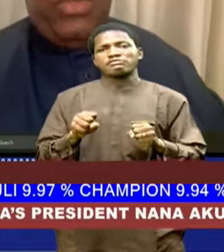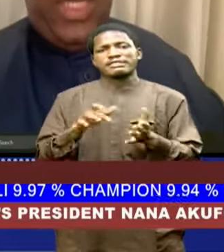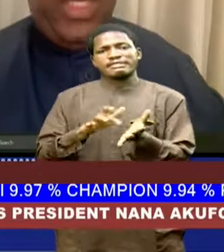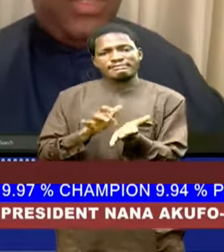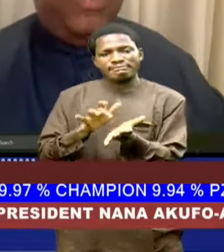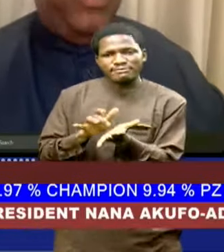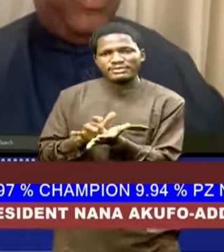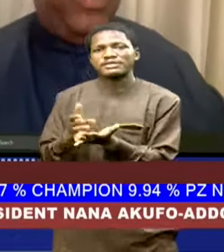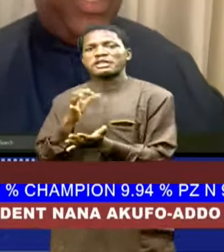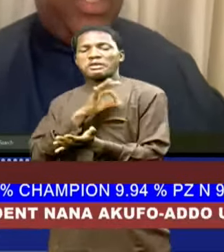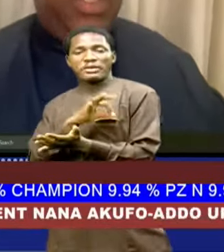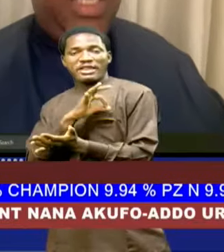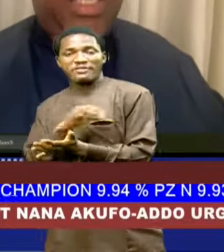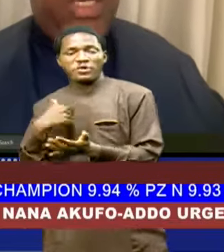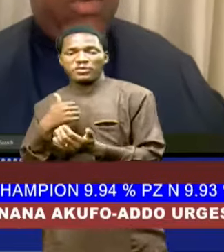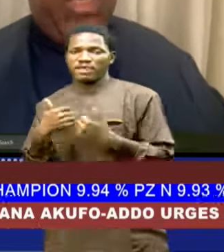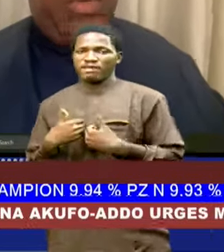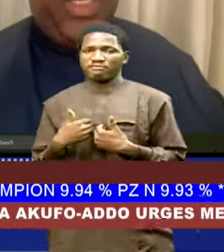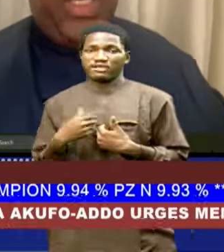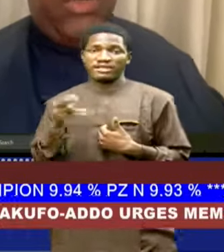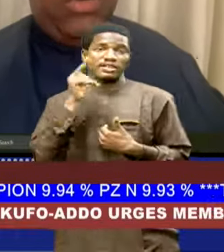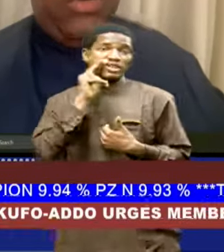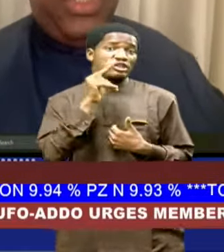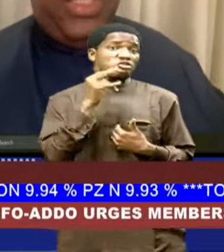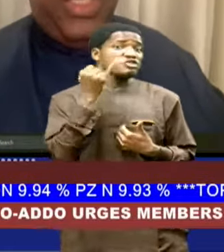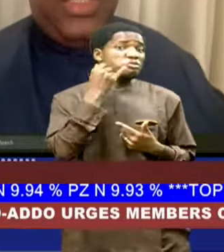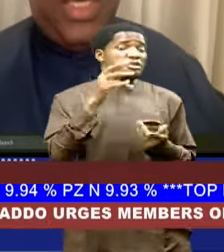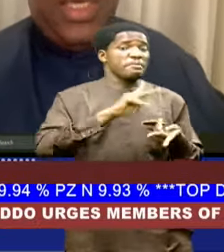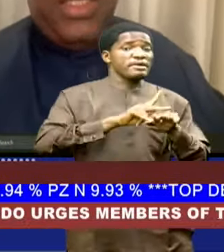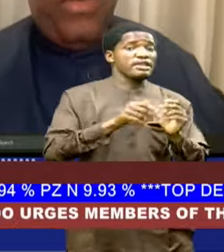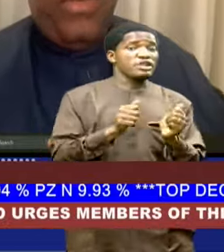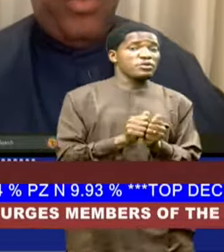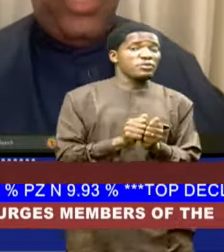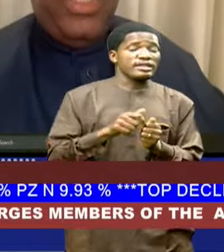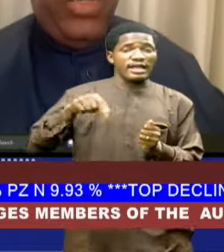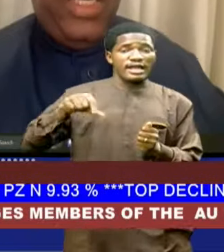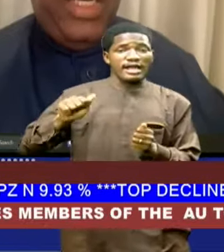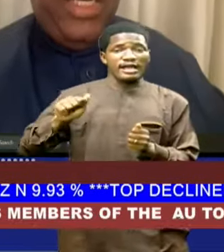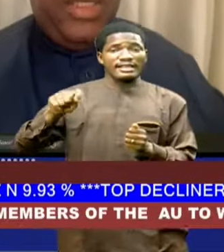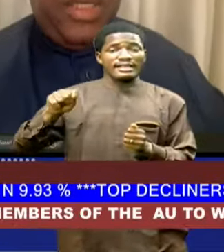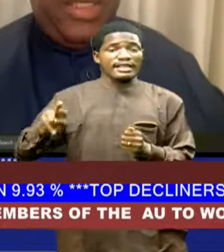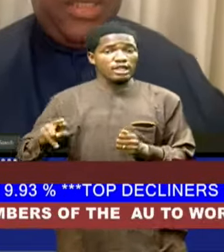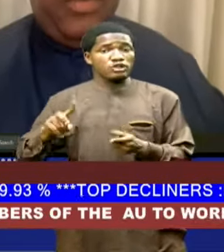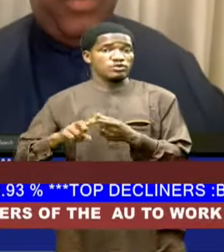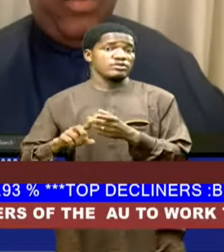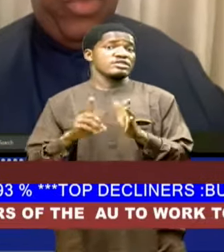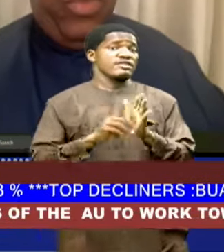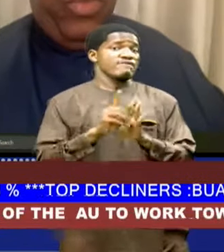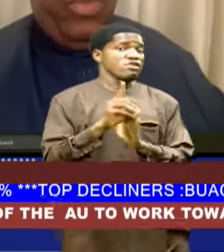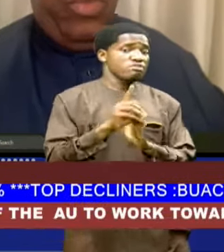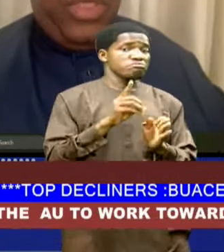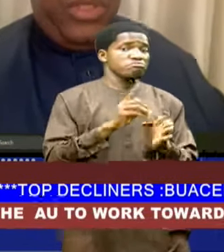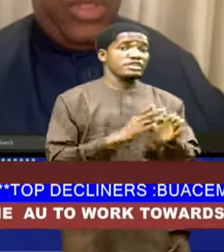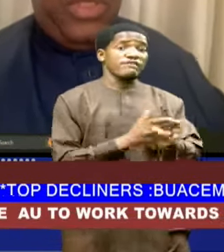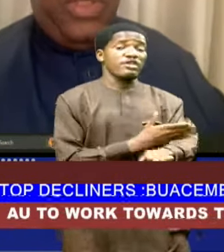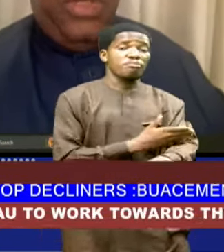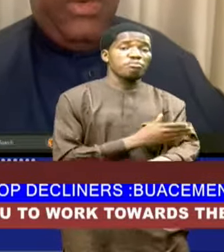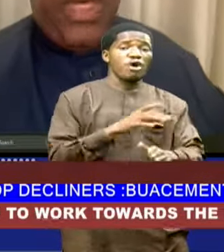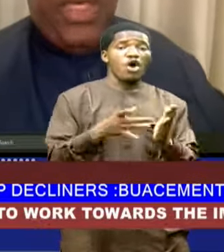benefits we had. Nigeria could have partnered with Qatar in developing its oil and gas sectors. We did